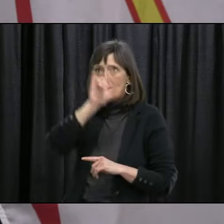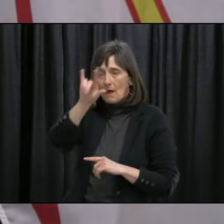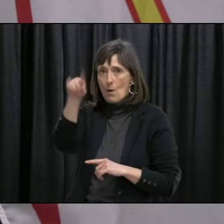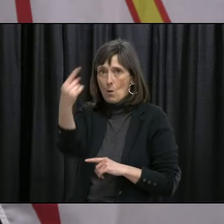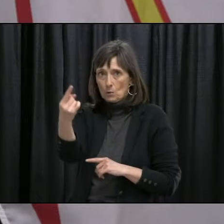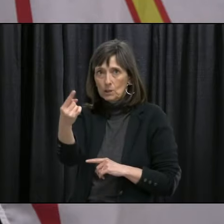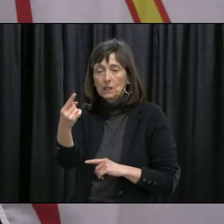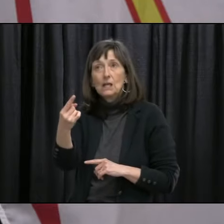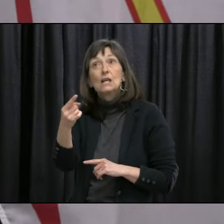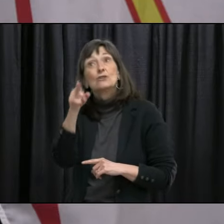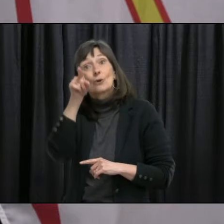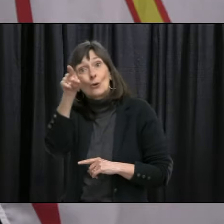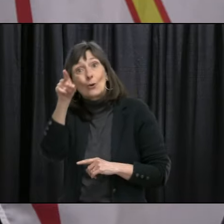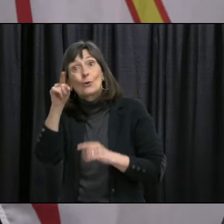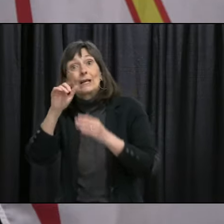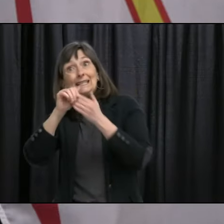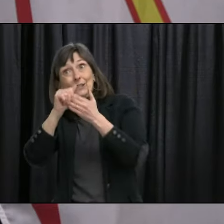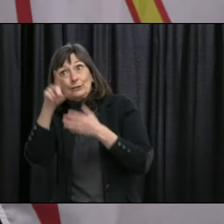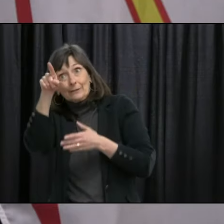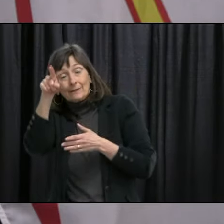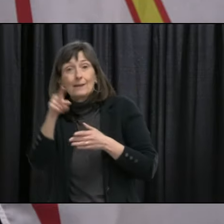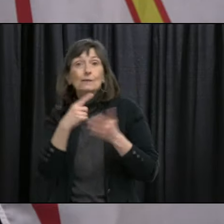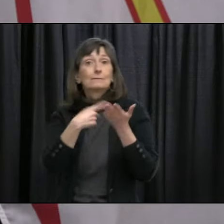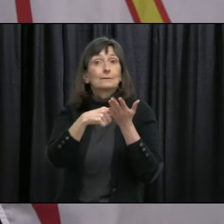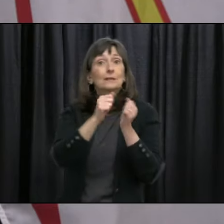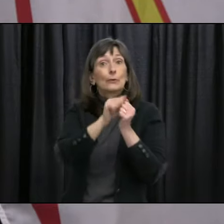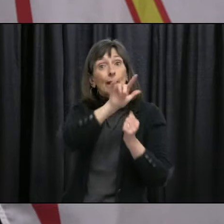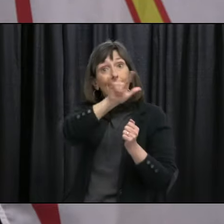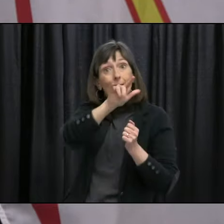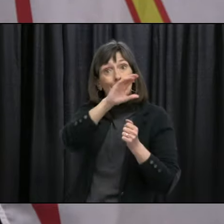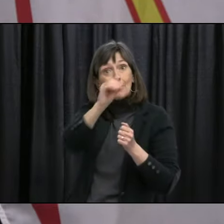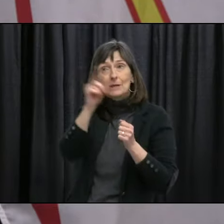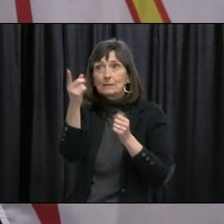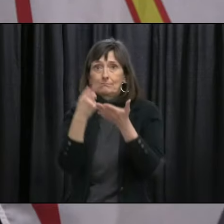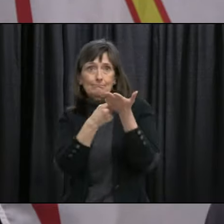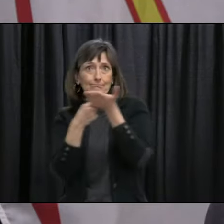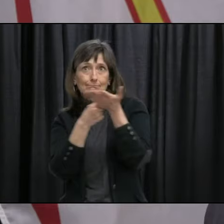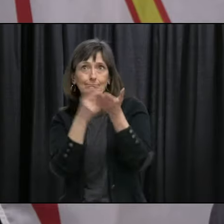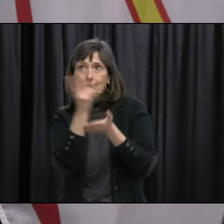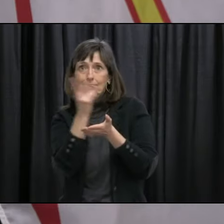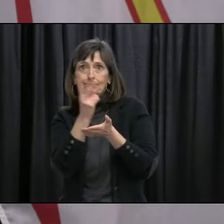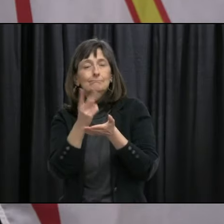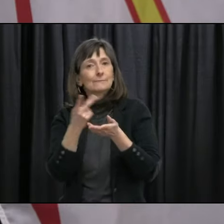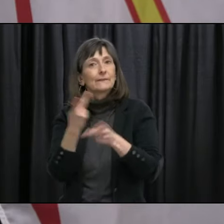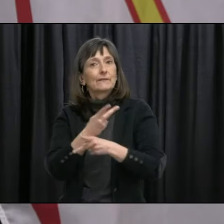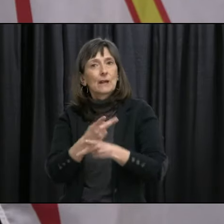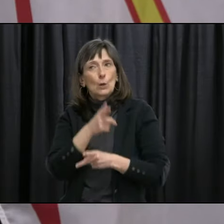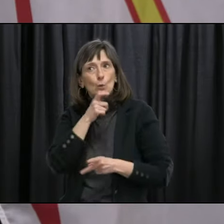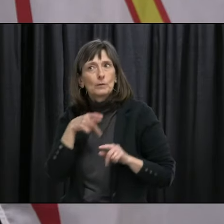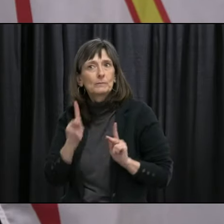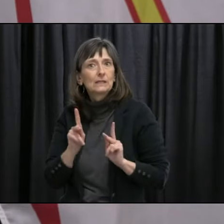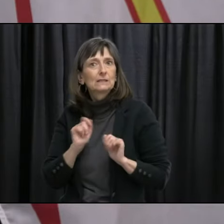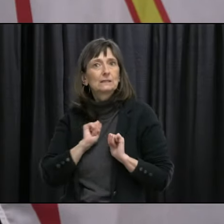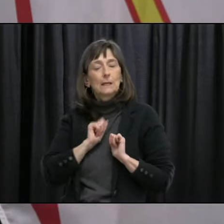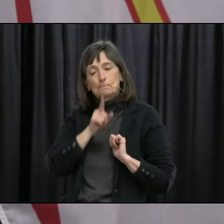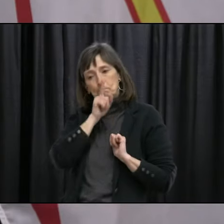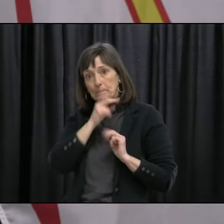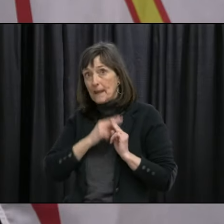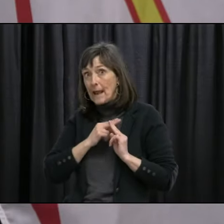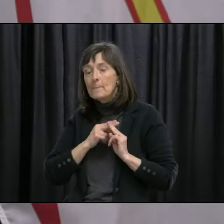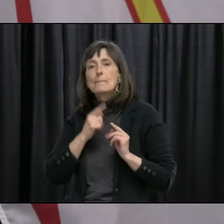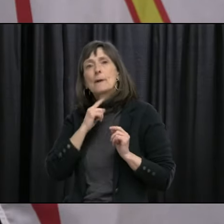of that service and just making sure that everyone's aware of what's happening within their communities and people that are coming in there and so on, not by name, but by